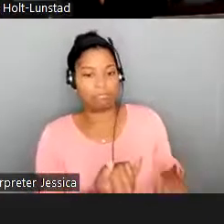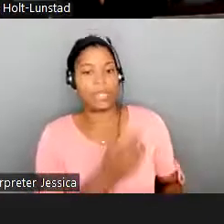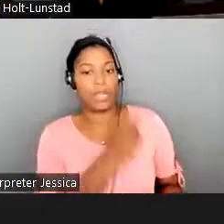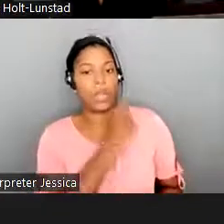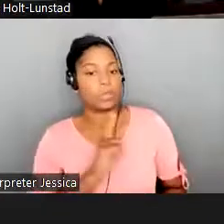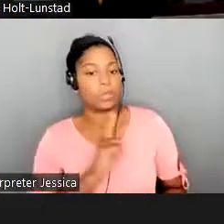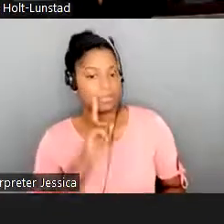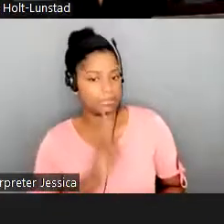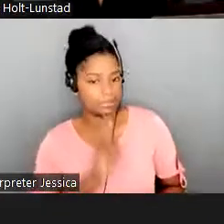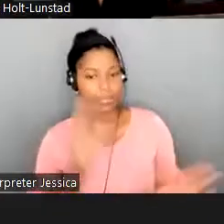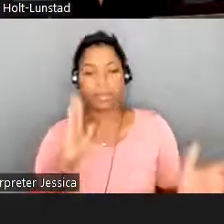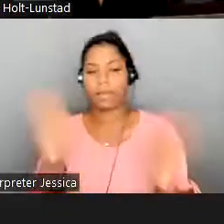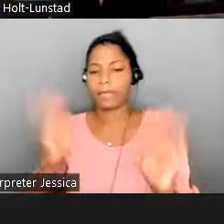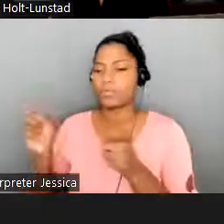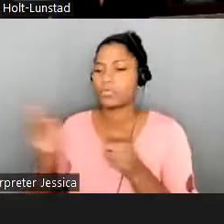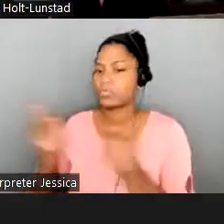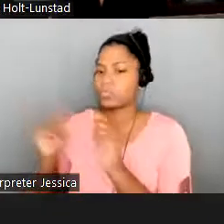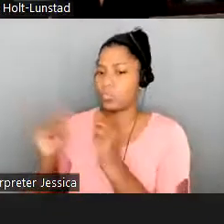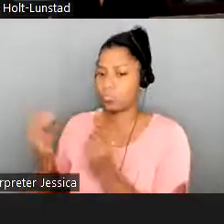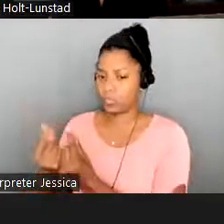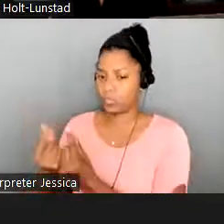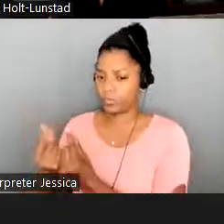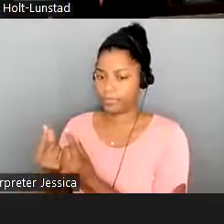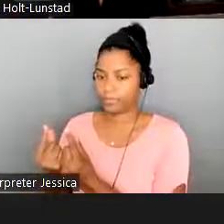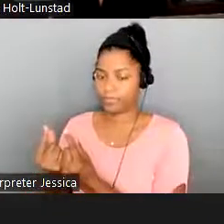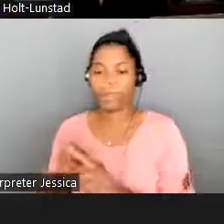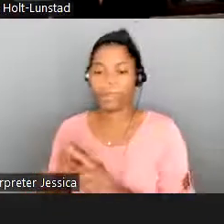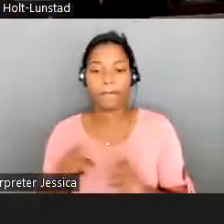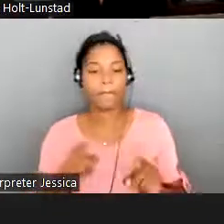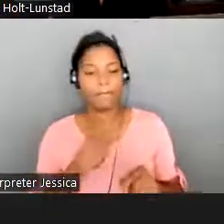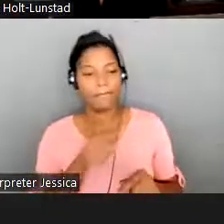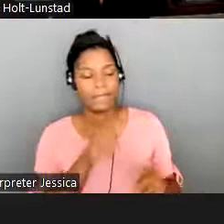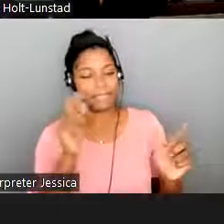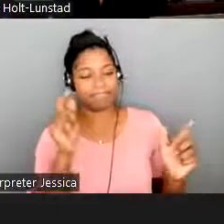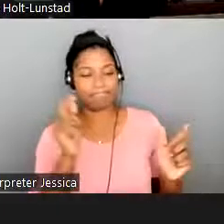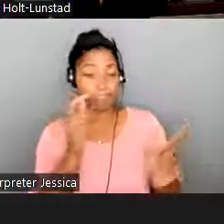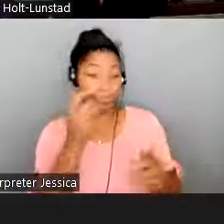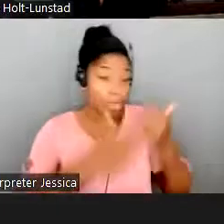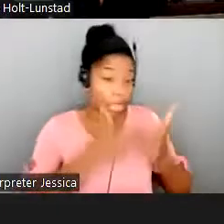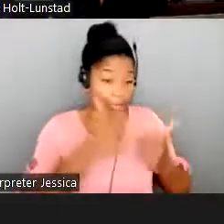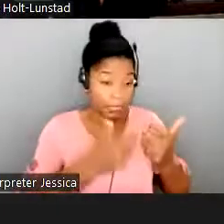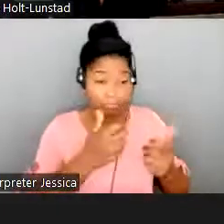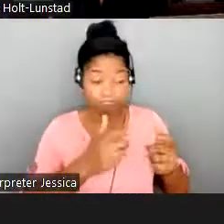groups, yielding a small to medium effect size. And so this is,